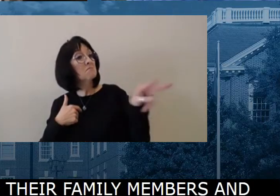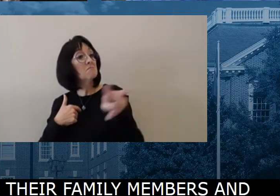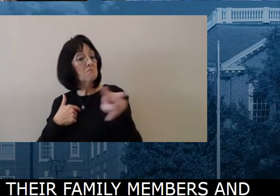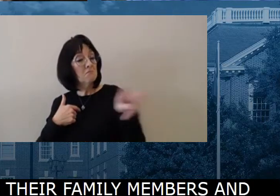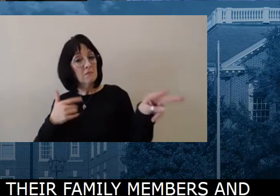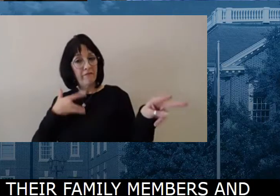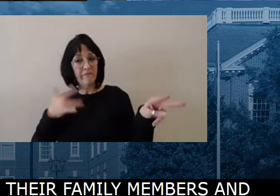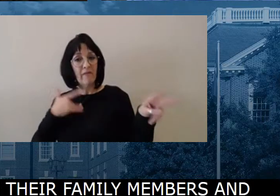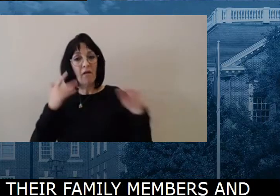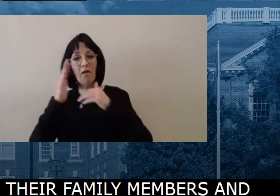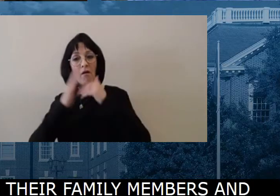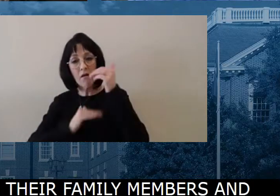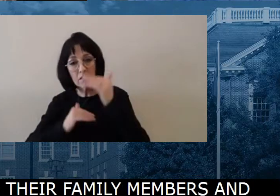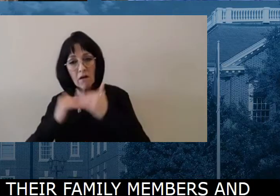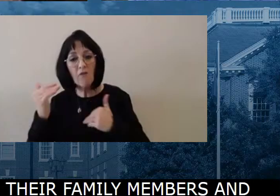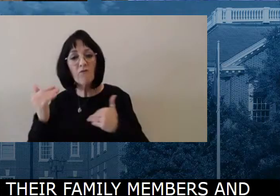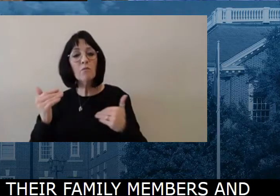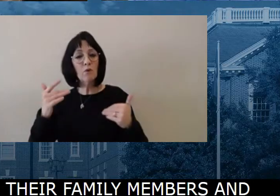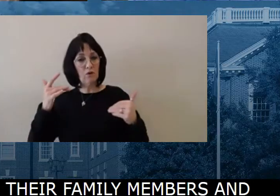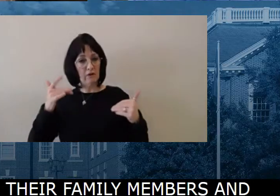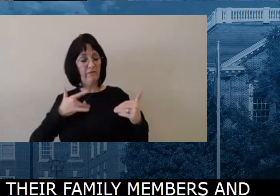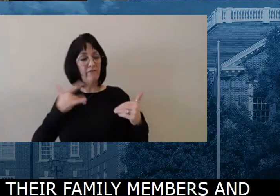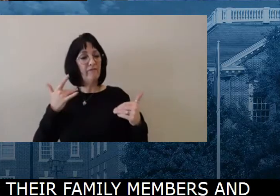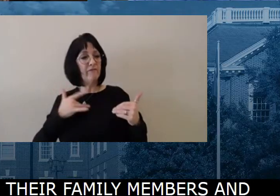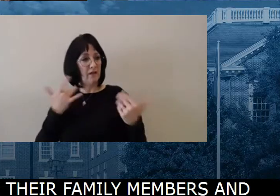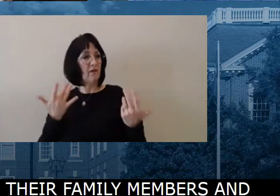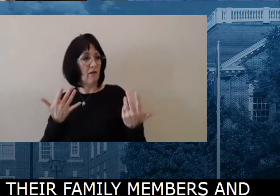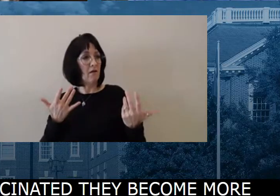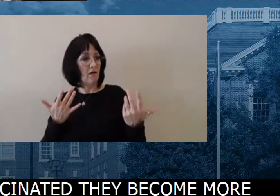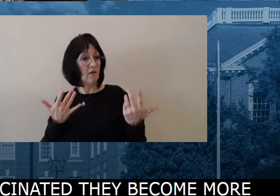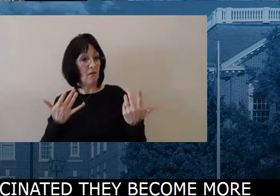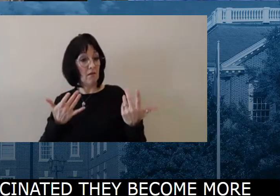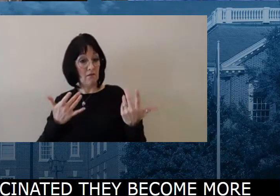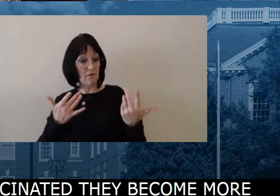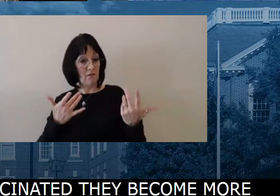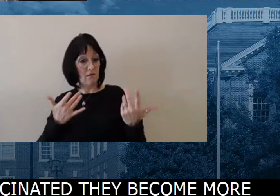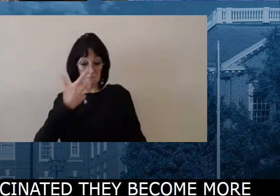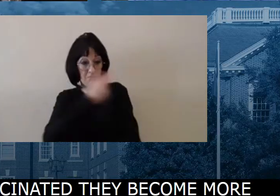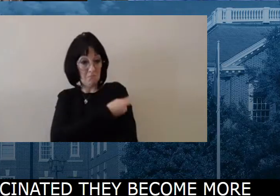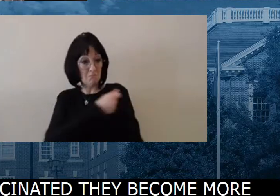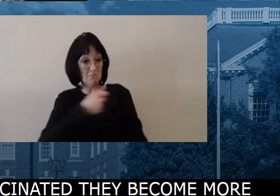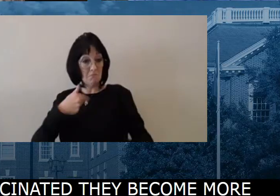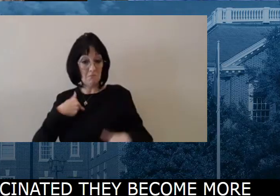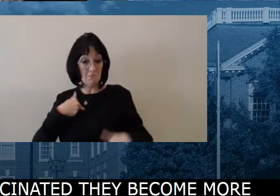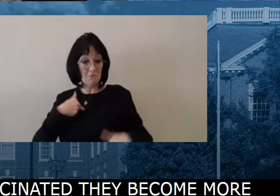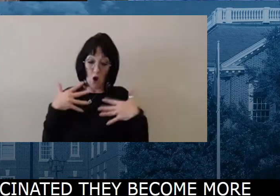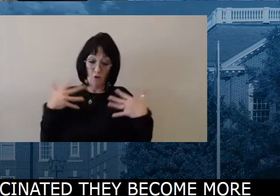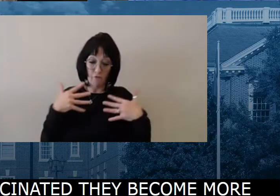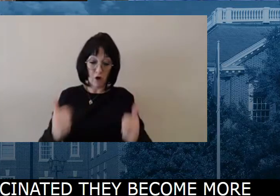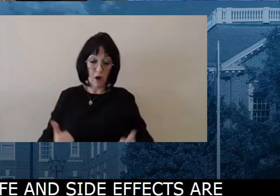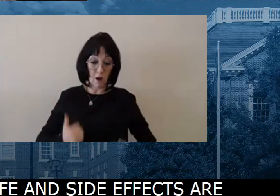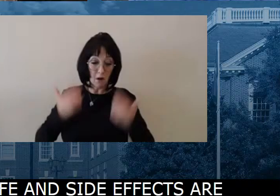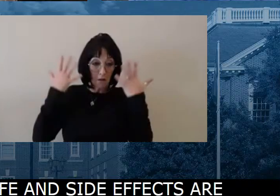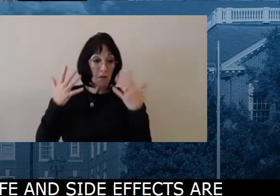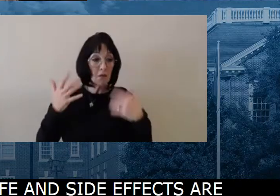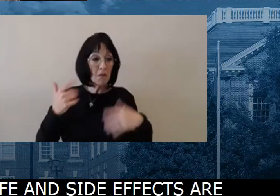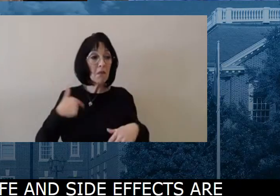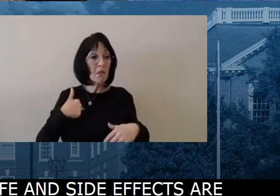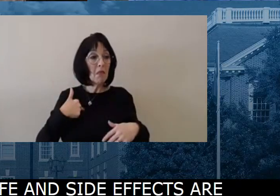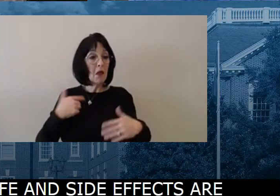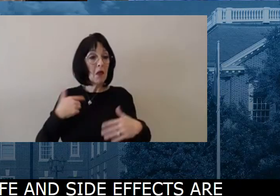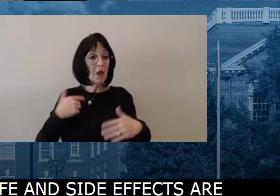side effects are minimal and that there's benefits of it. So, at the end of the day, with the